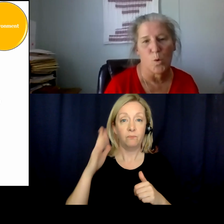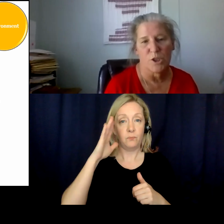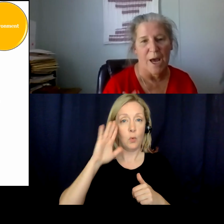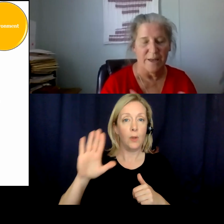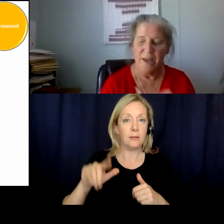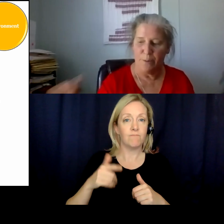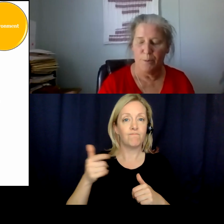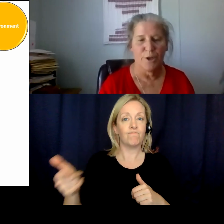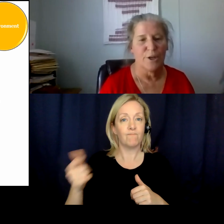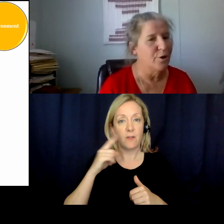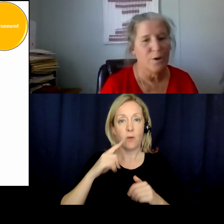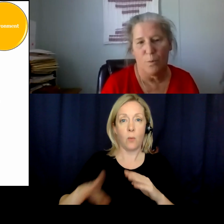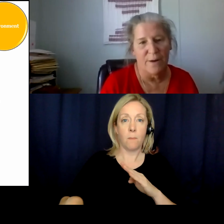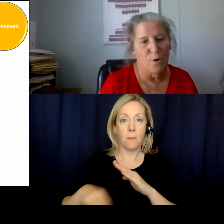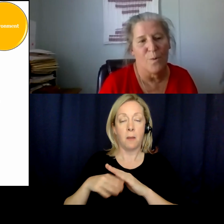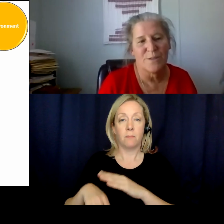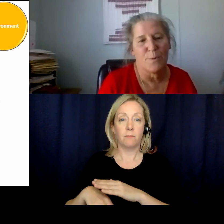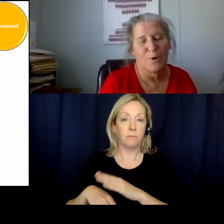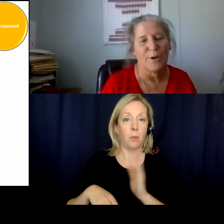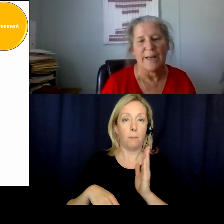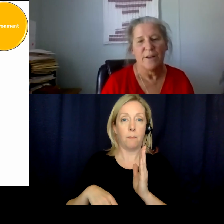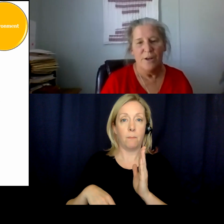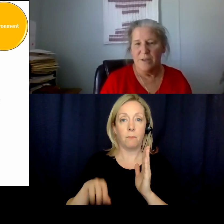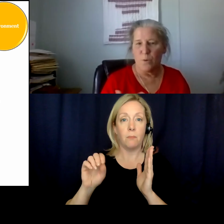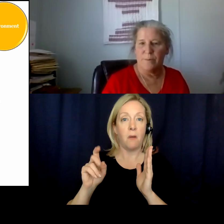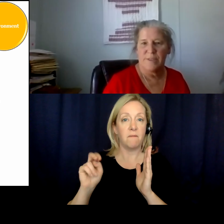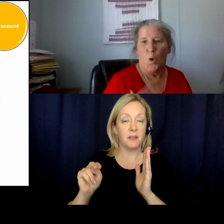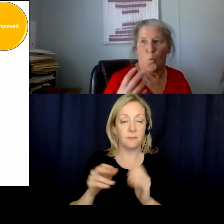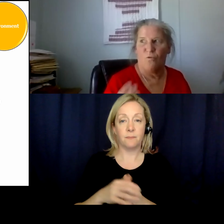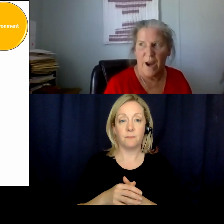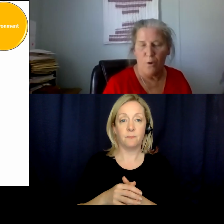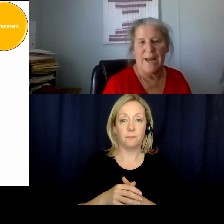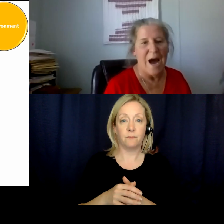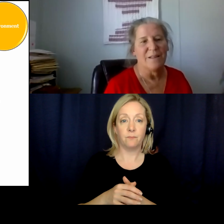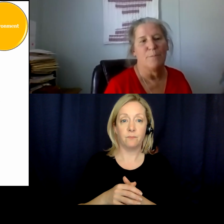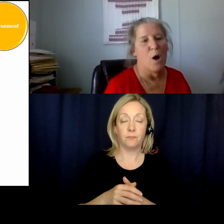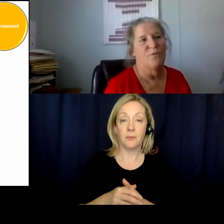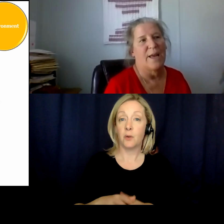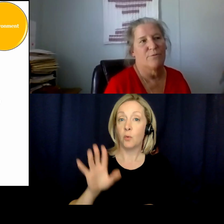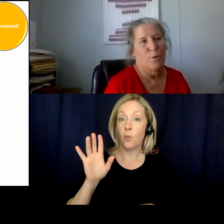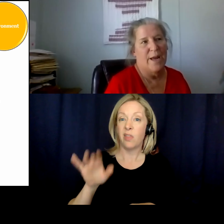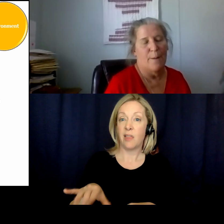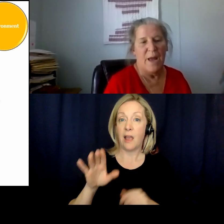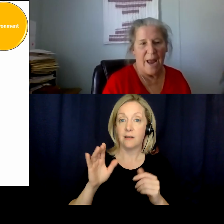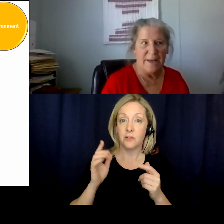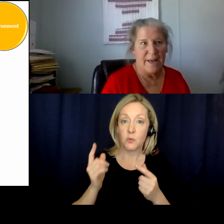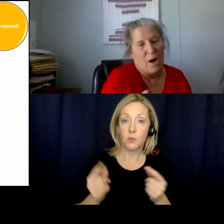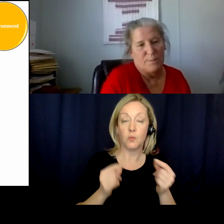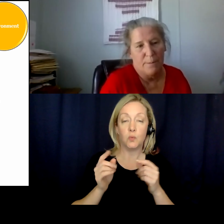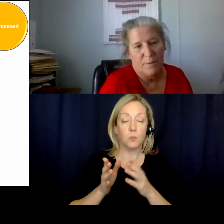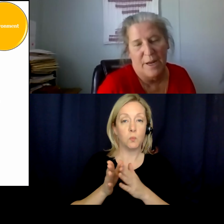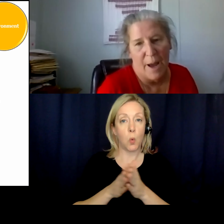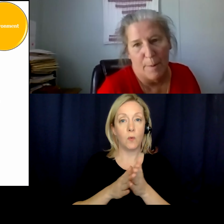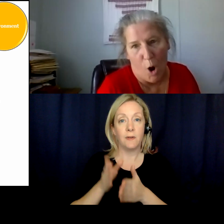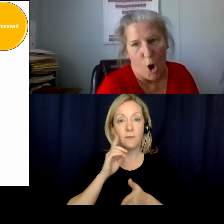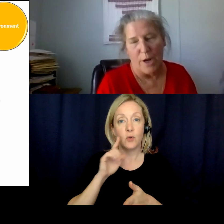oven door shut. And we were going to cook whatever it was we were cooking. So it was very highly motivating for him. And it helped